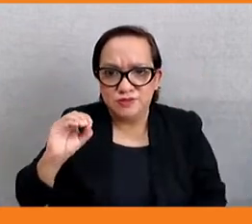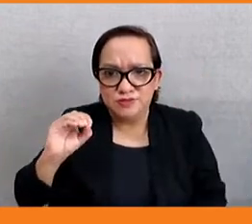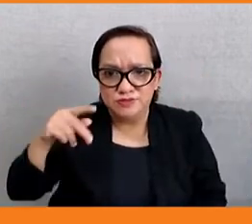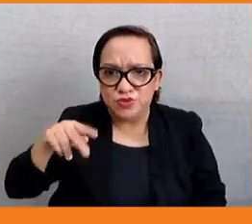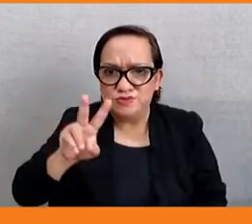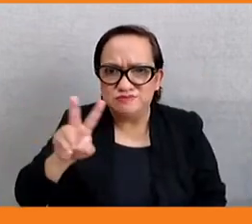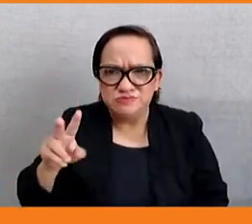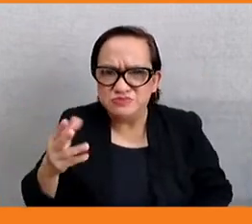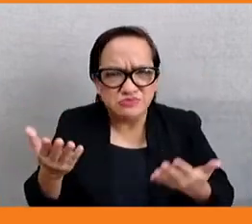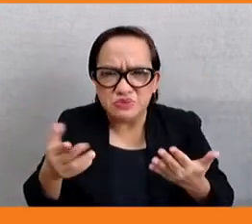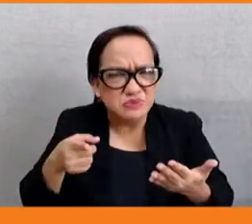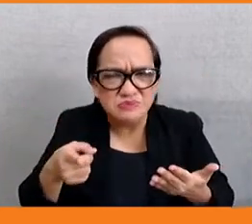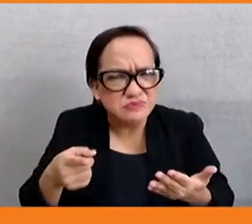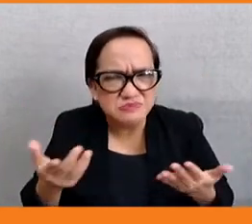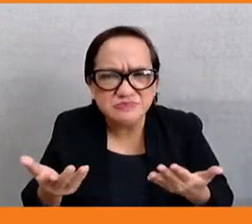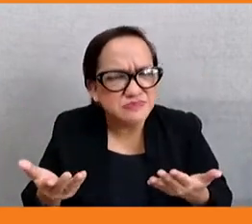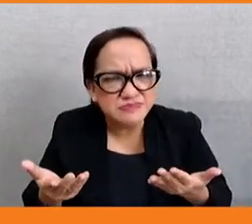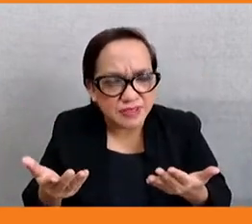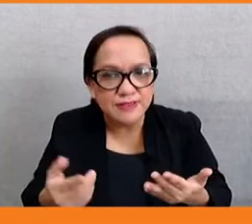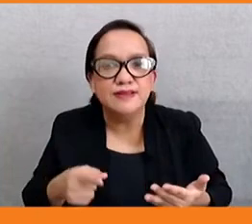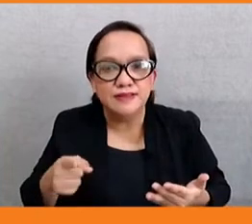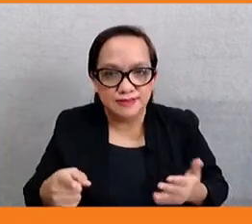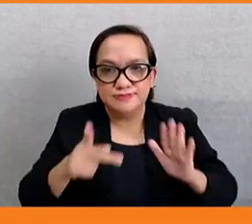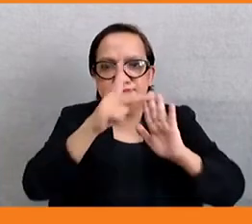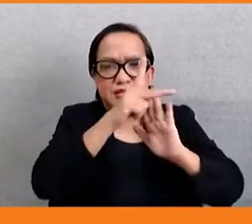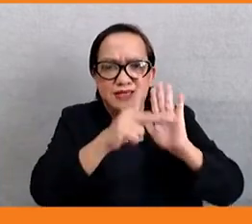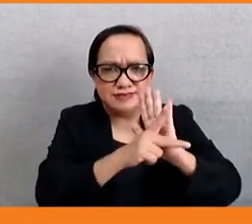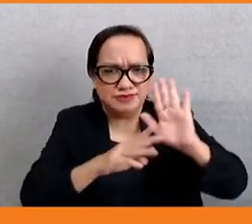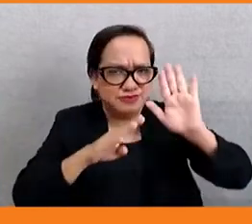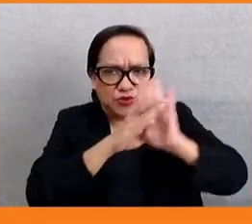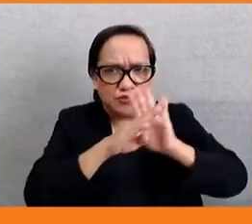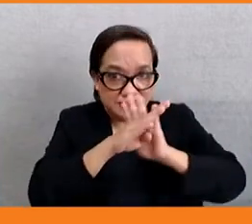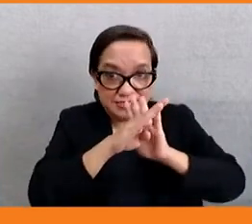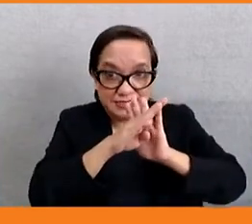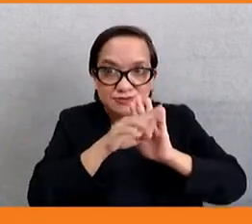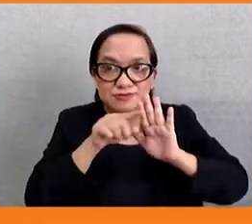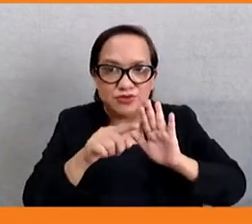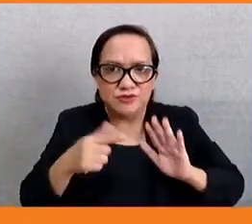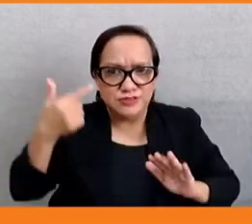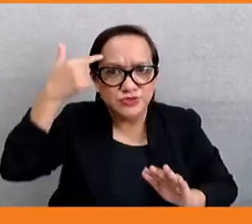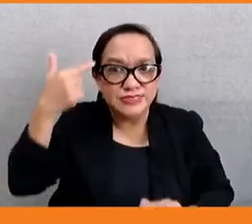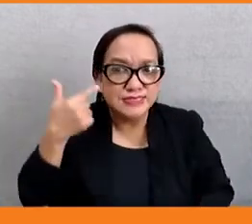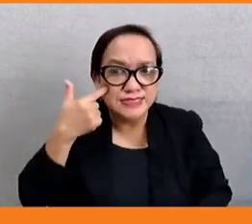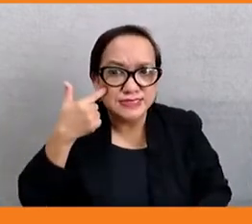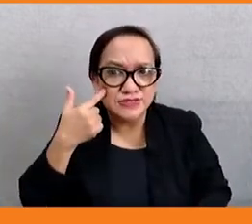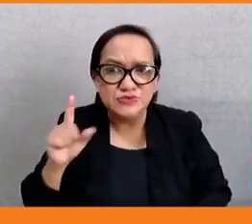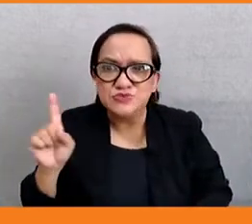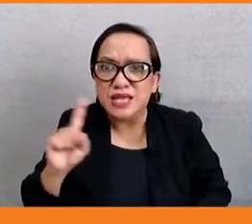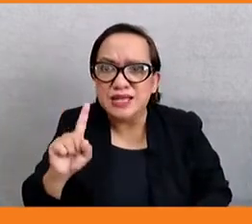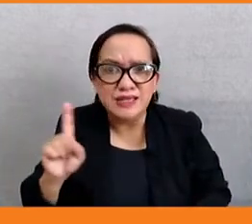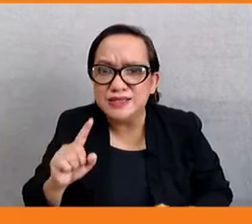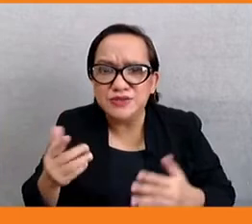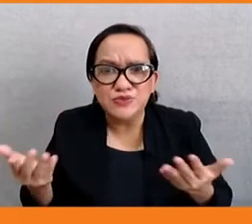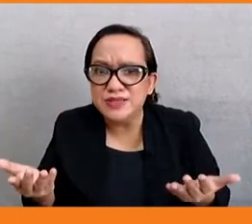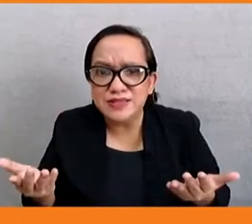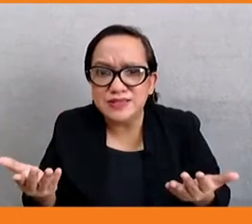and development remain relevant, the process of developing OP2 involved